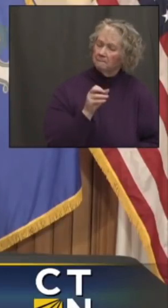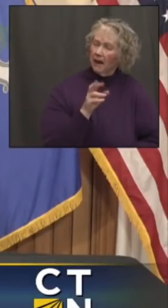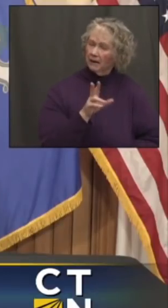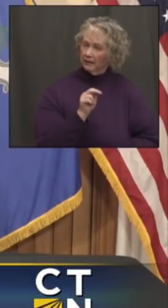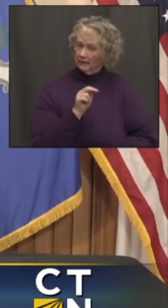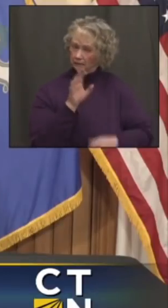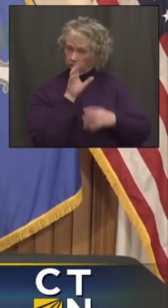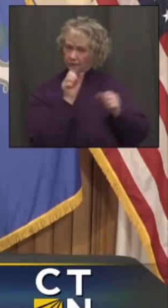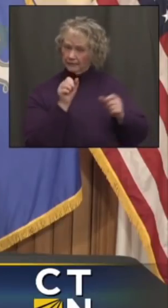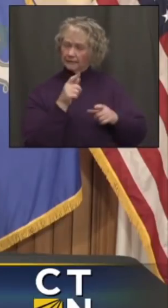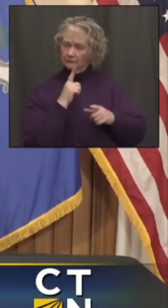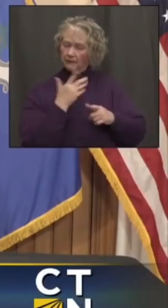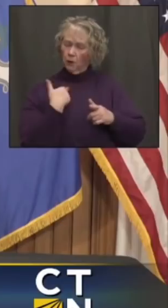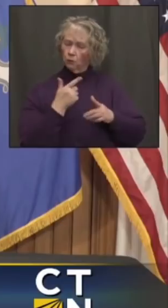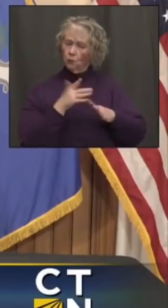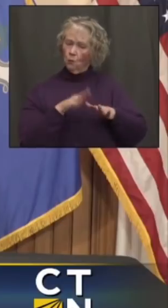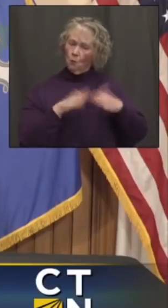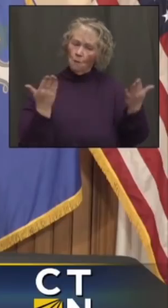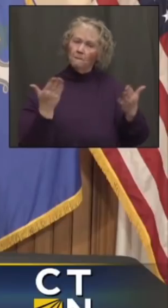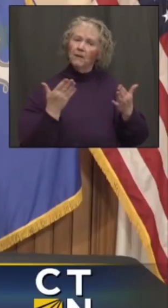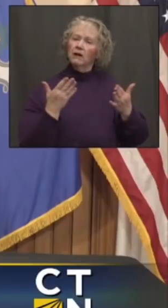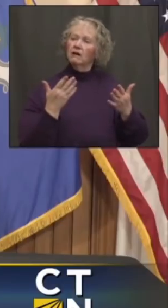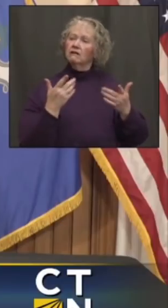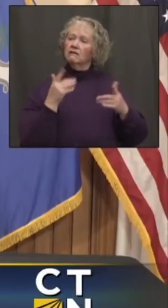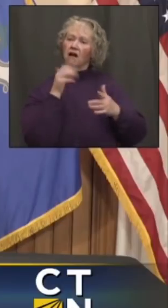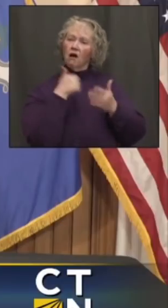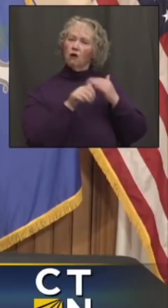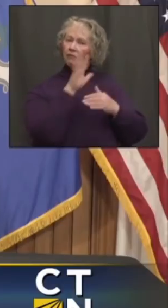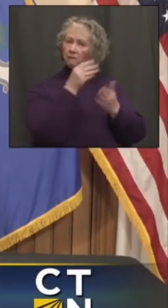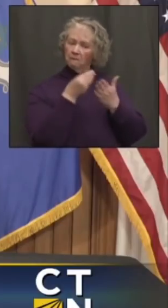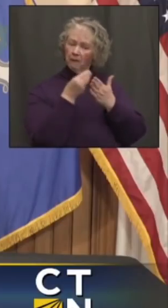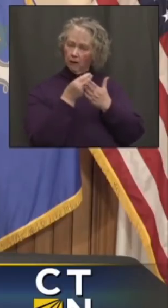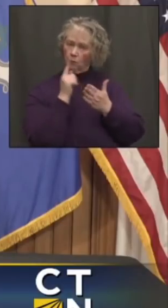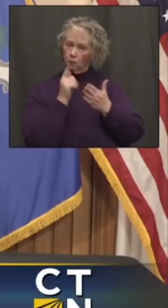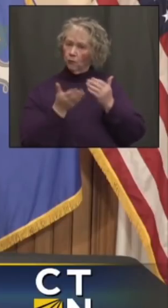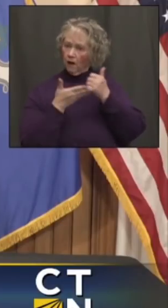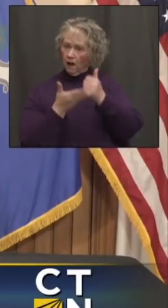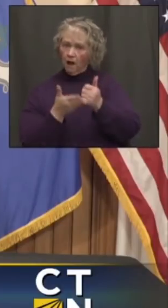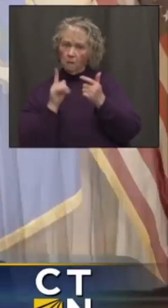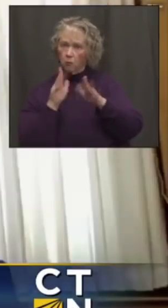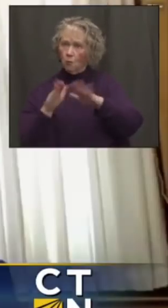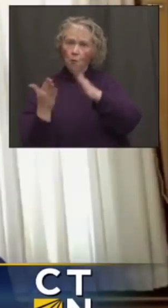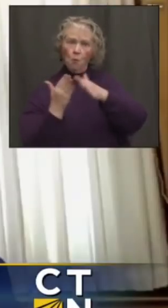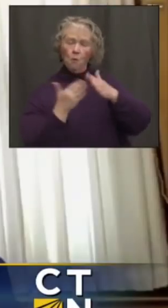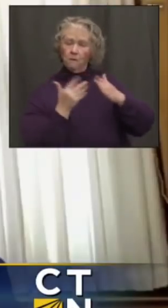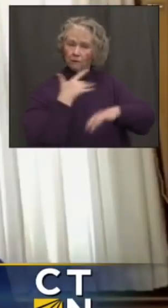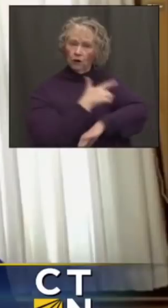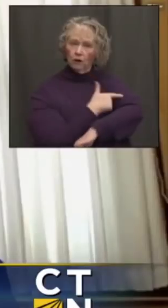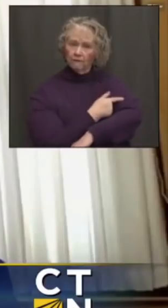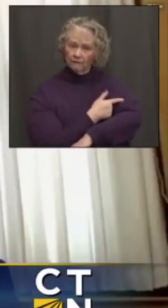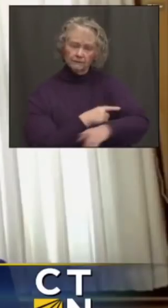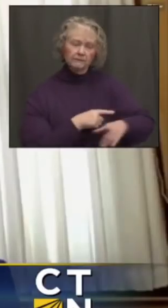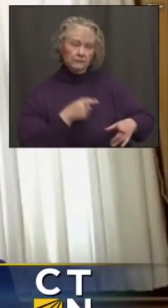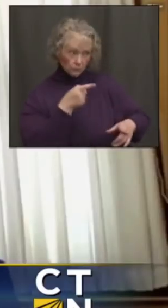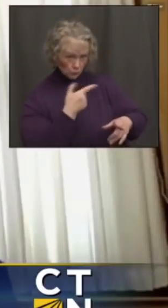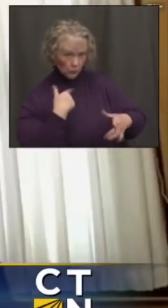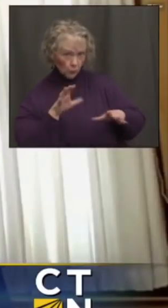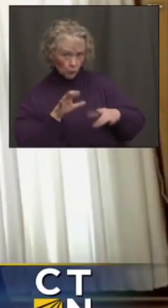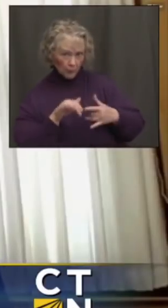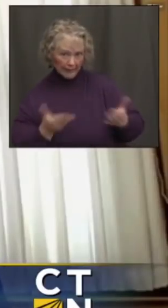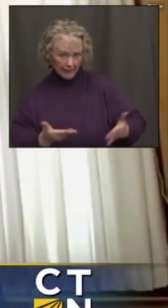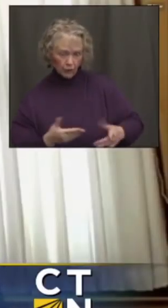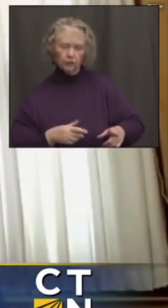soon. Okay, great. Thank you for that. And also, the Biden administration has a plan to open, I think, 100 federally